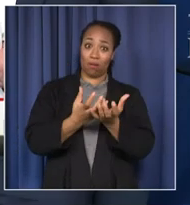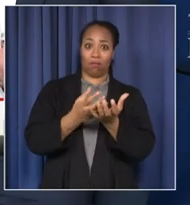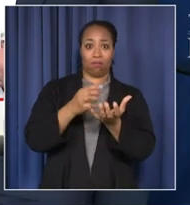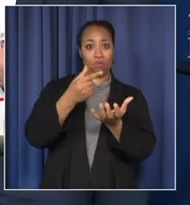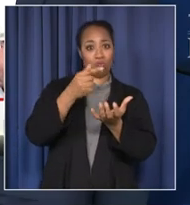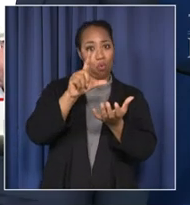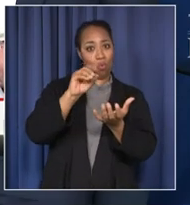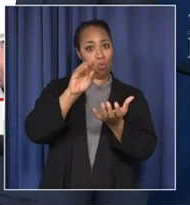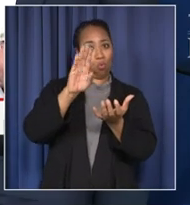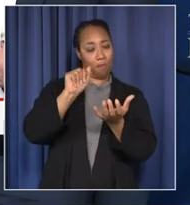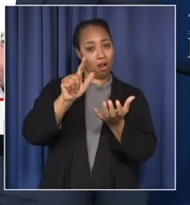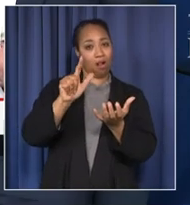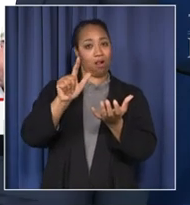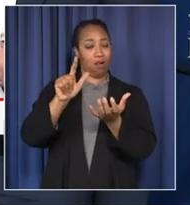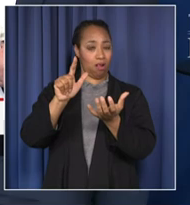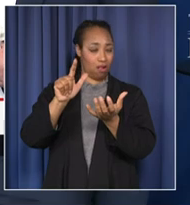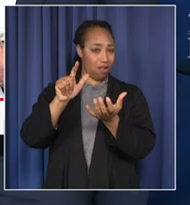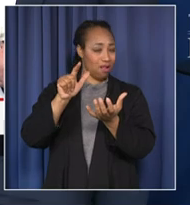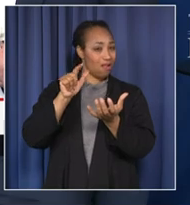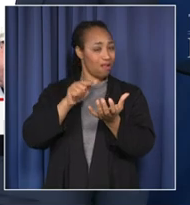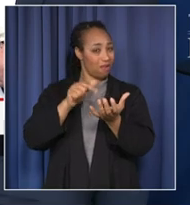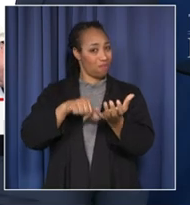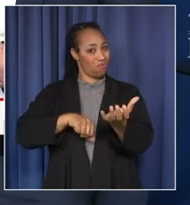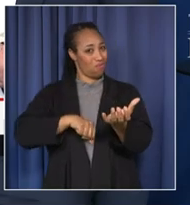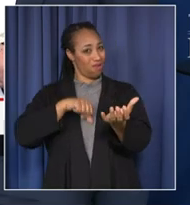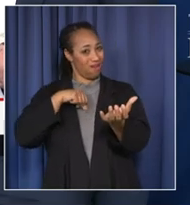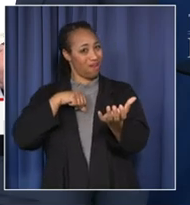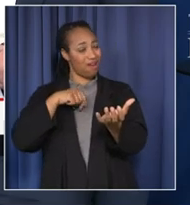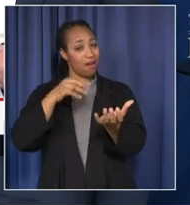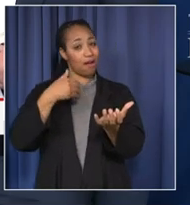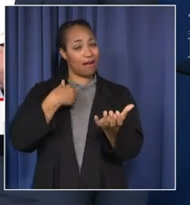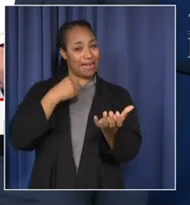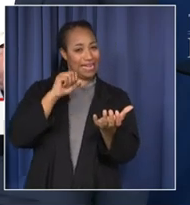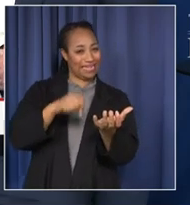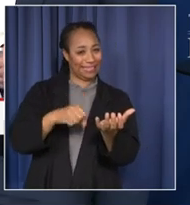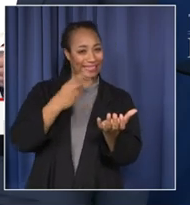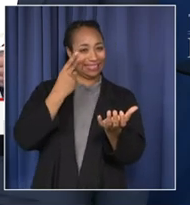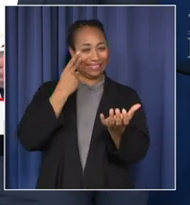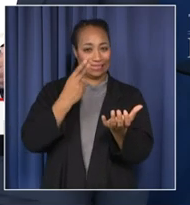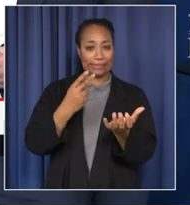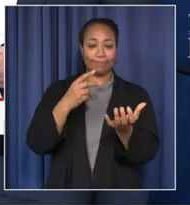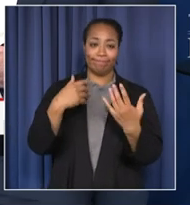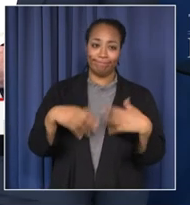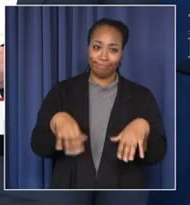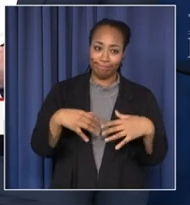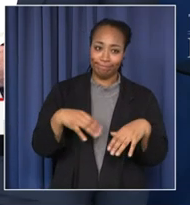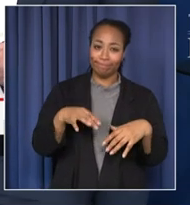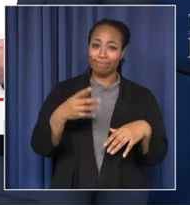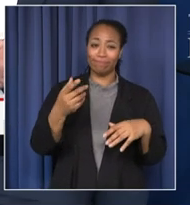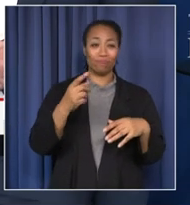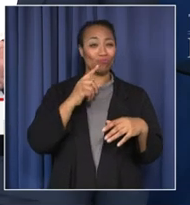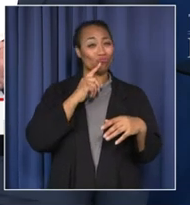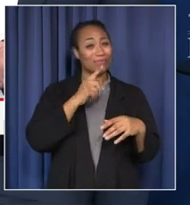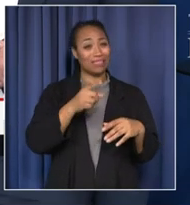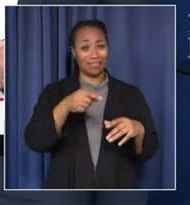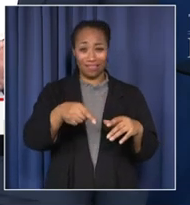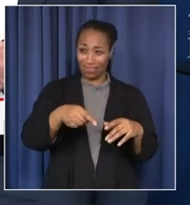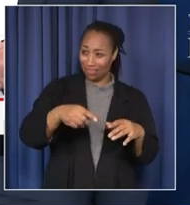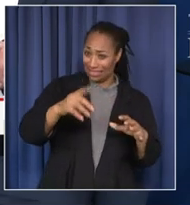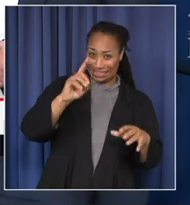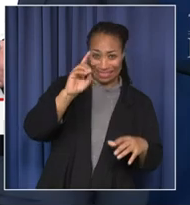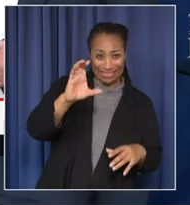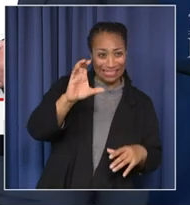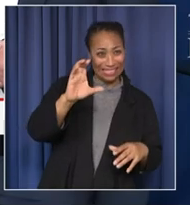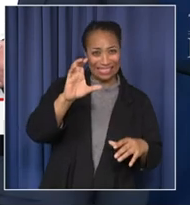a statement of support for World Pride in the District of Columbia. And keep in mind, like I said, we're a